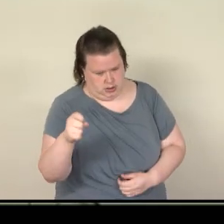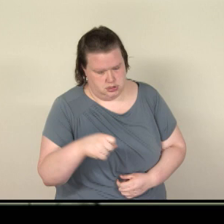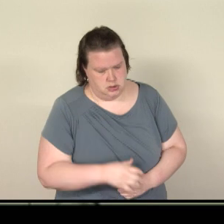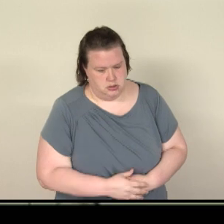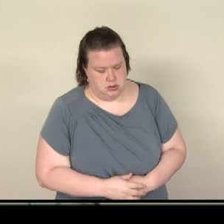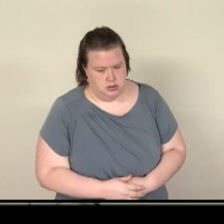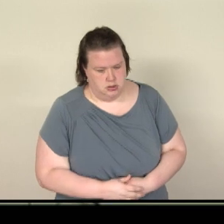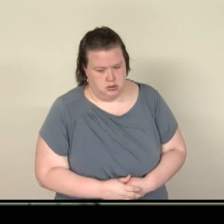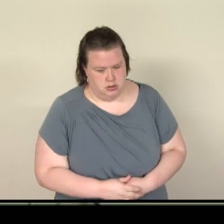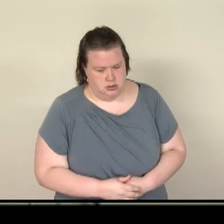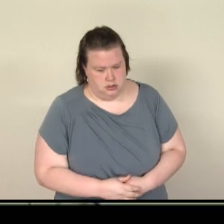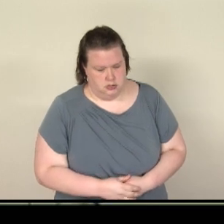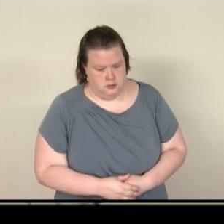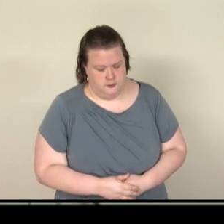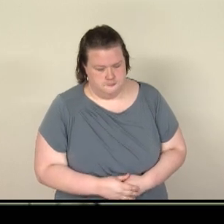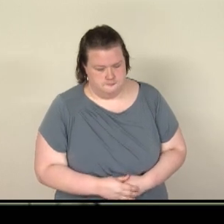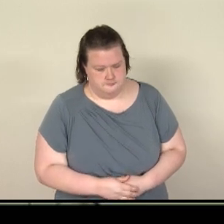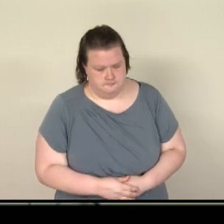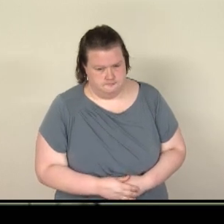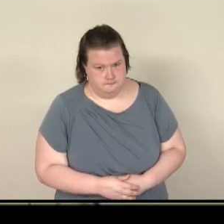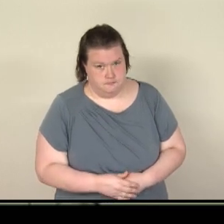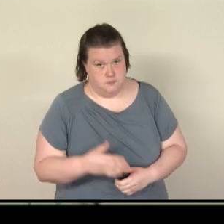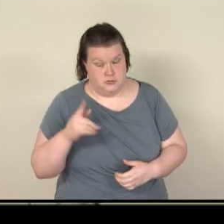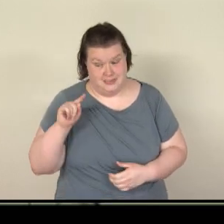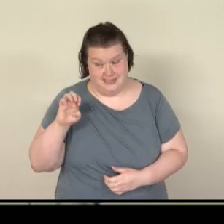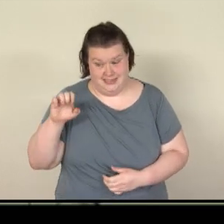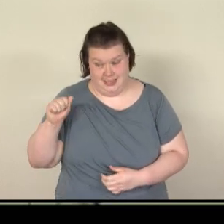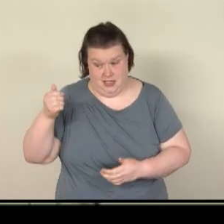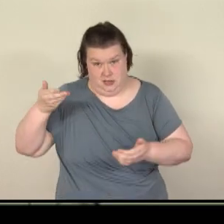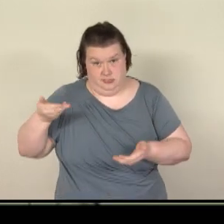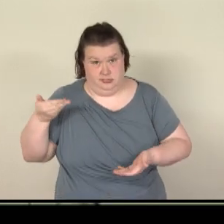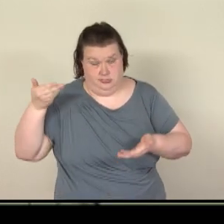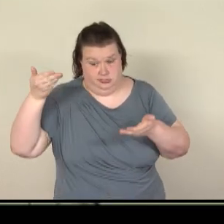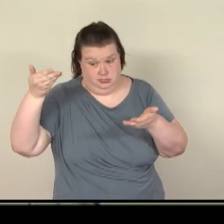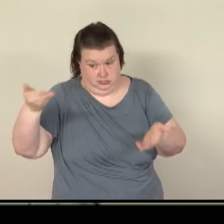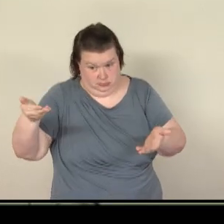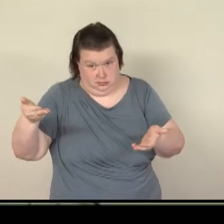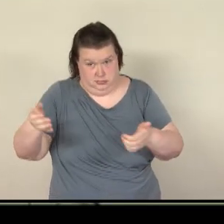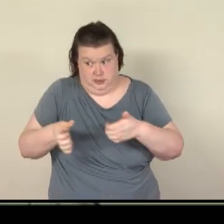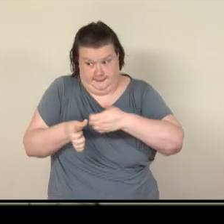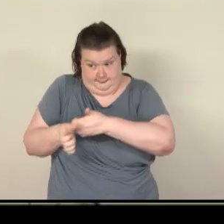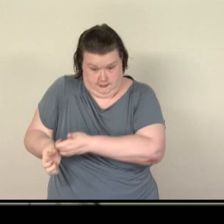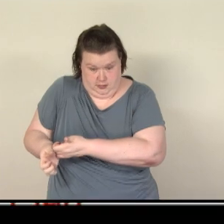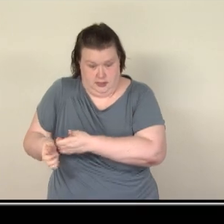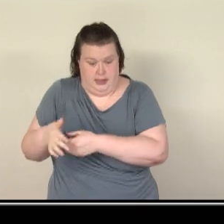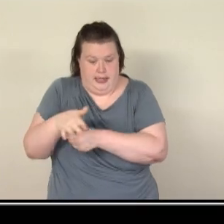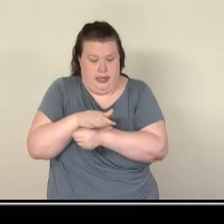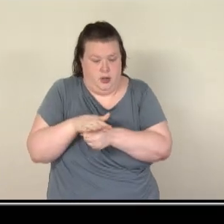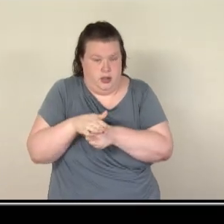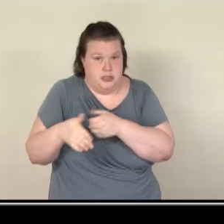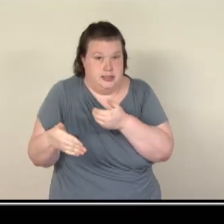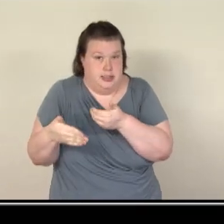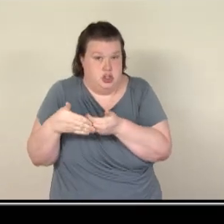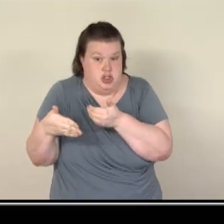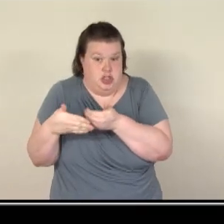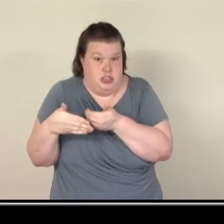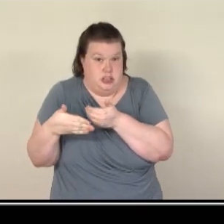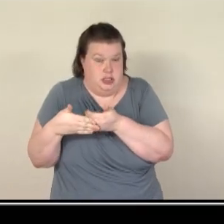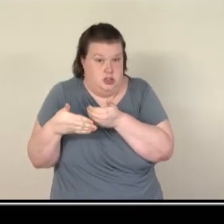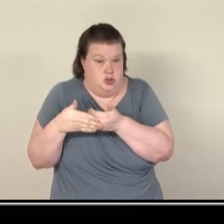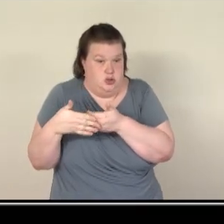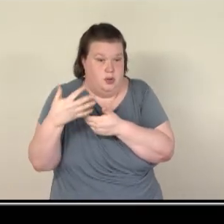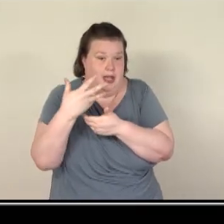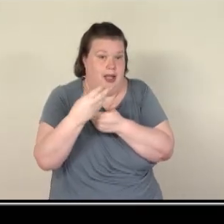according to the language that proposed TEA, would be the areas adjacent to any of your exterior